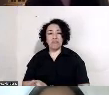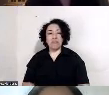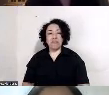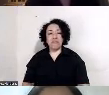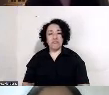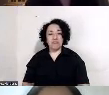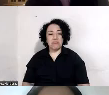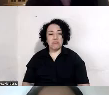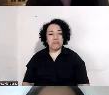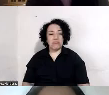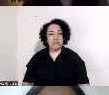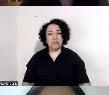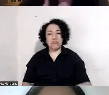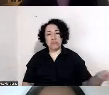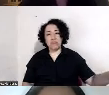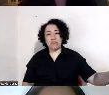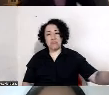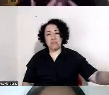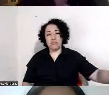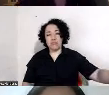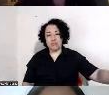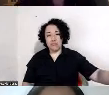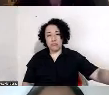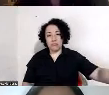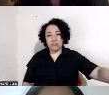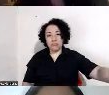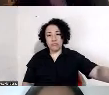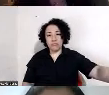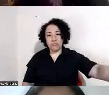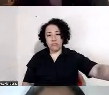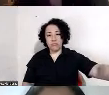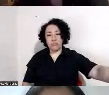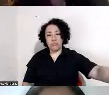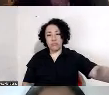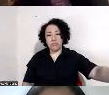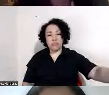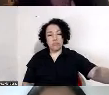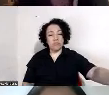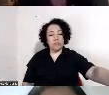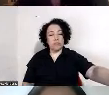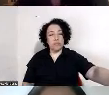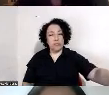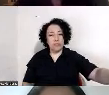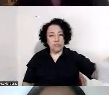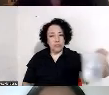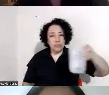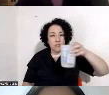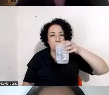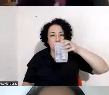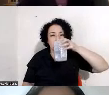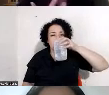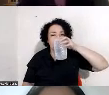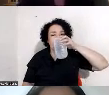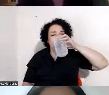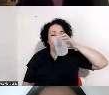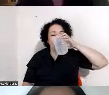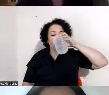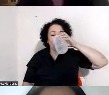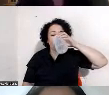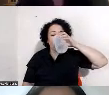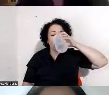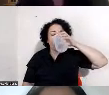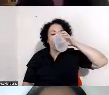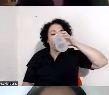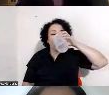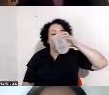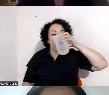really struggled to find research-based strategies that work with these students. But many of them